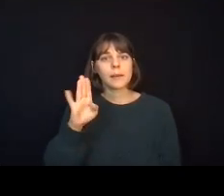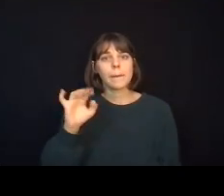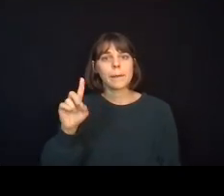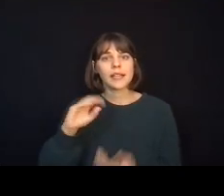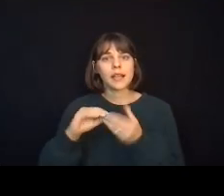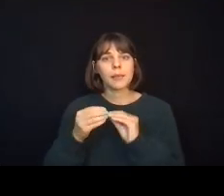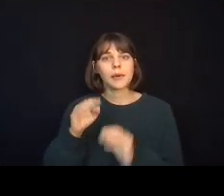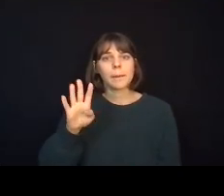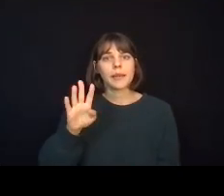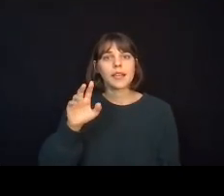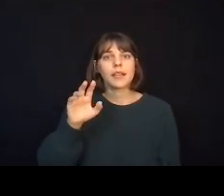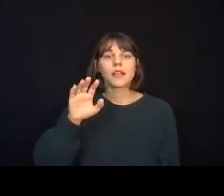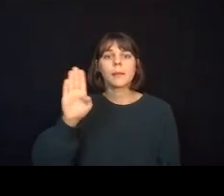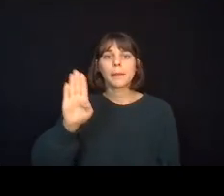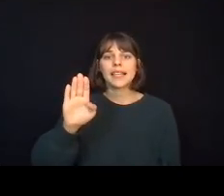number